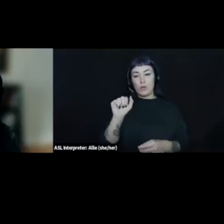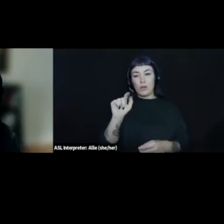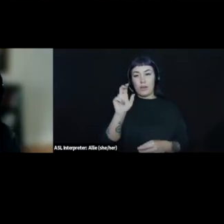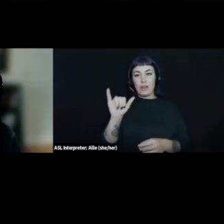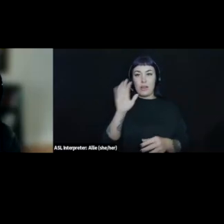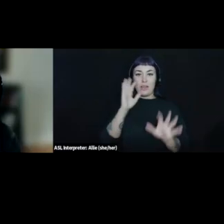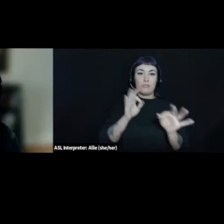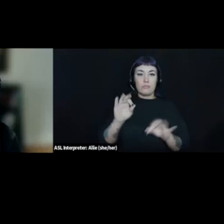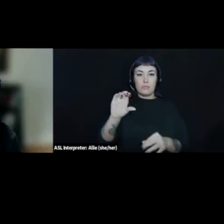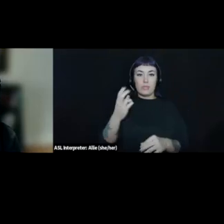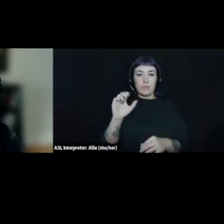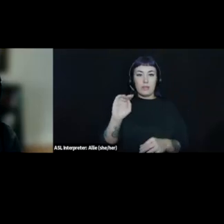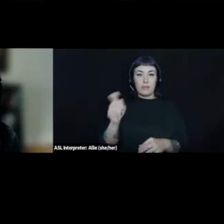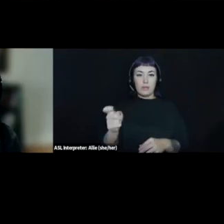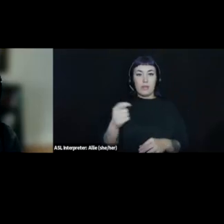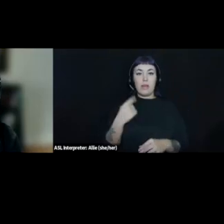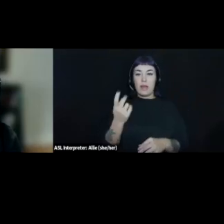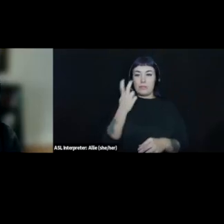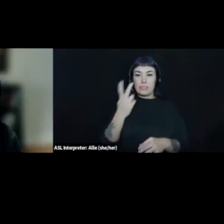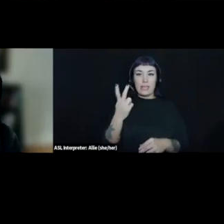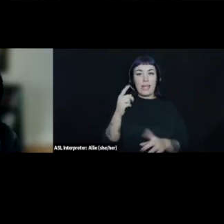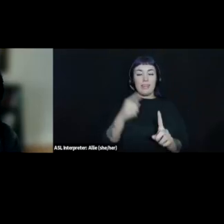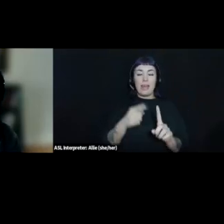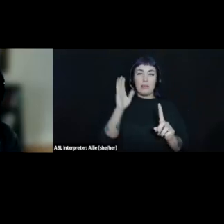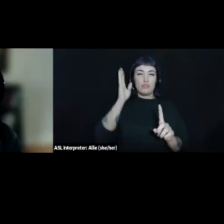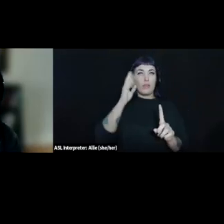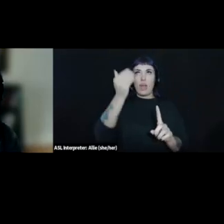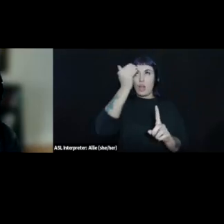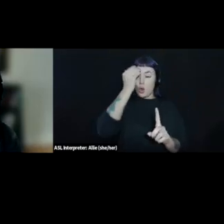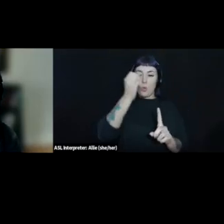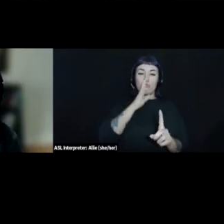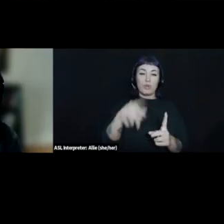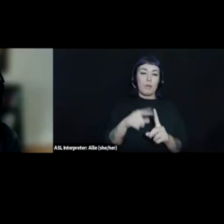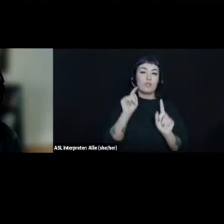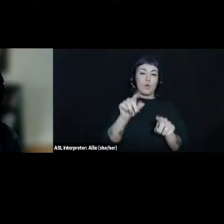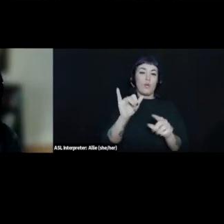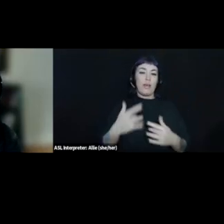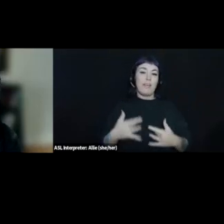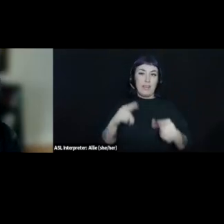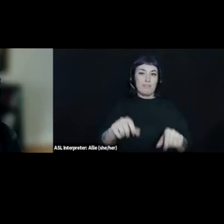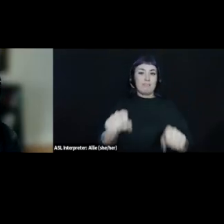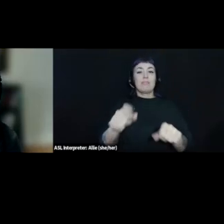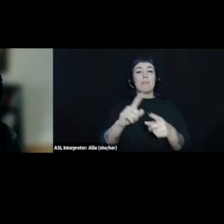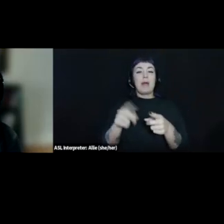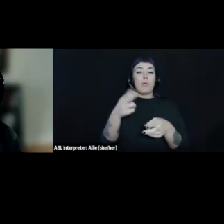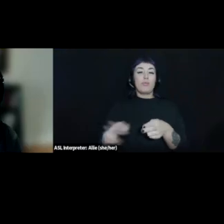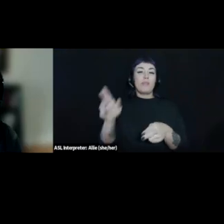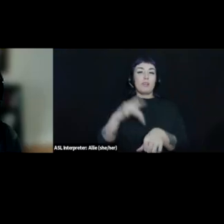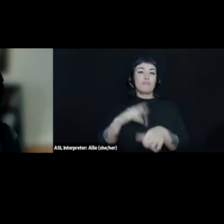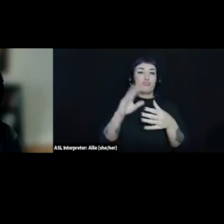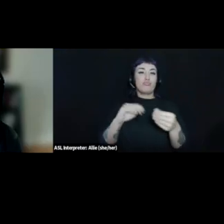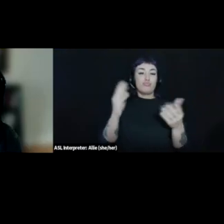bunch about Chem Sex. I've seen them talk. They know what they're talking about. So go to that. but I want to just briefly touch on it